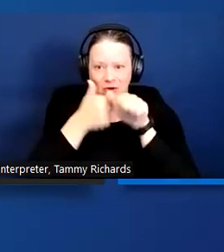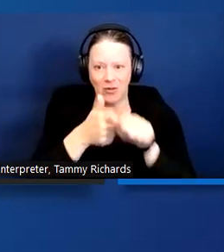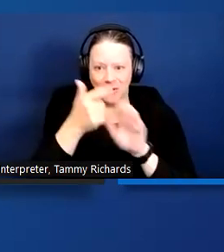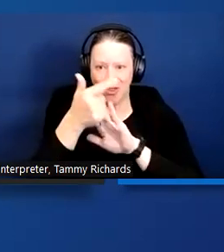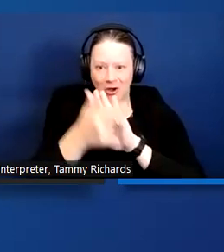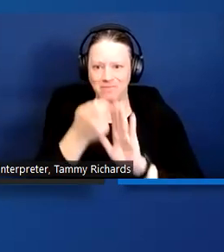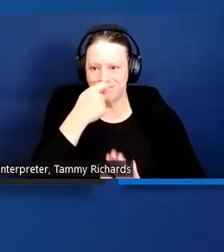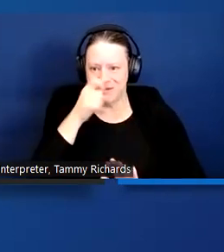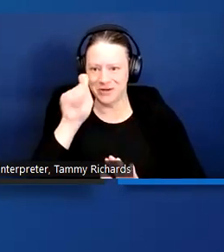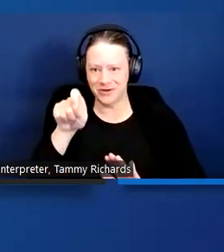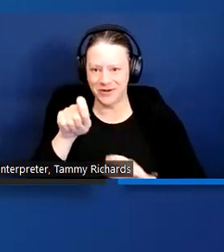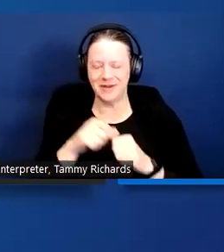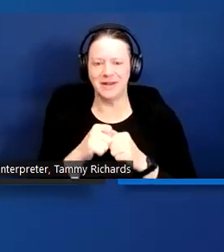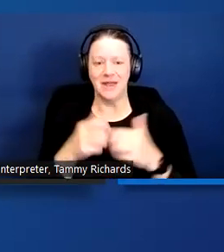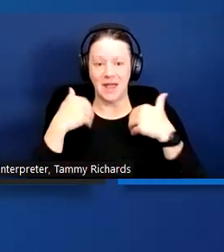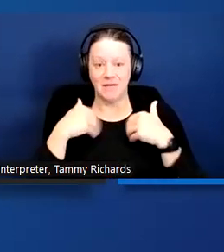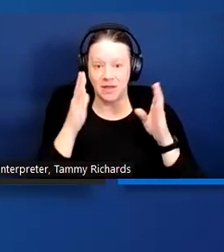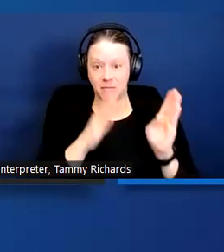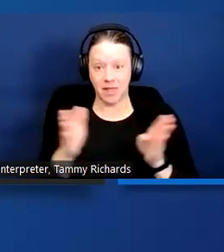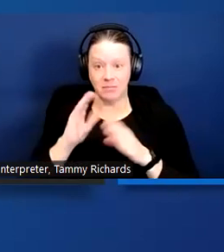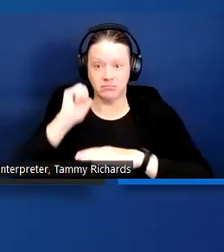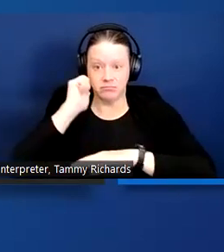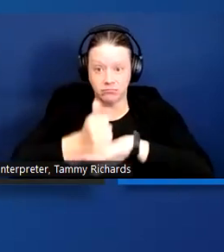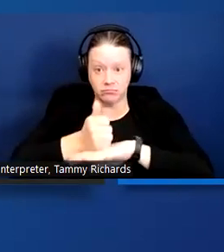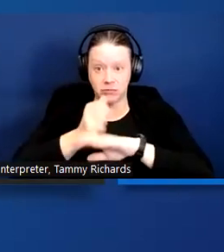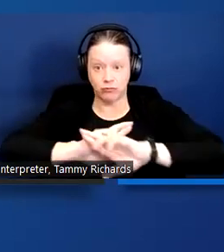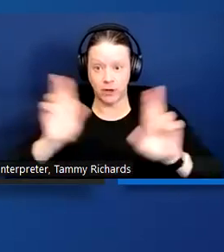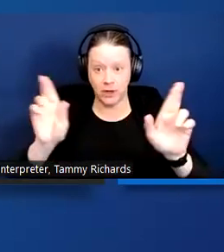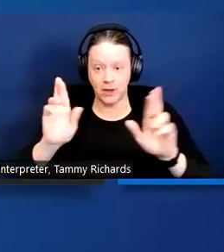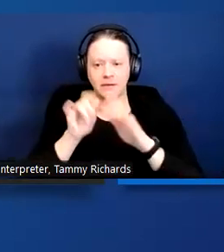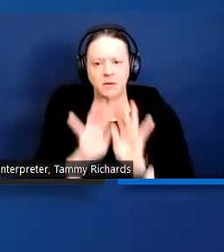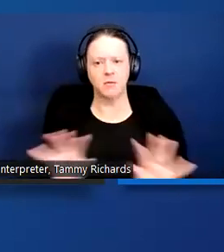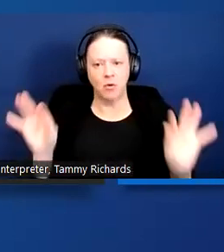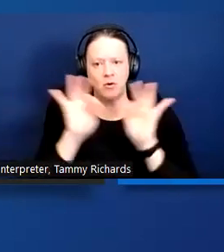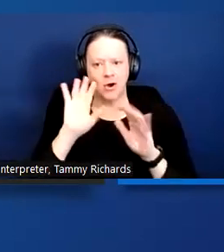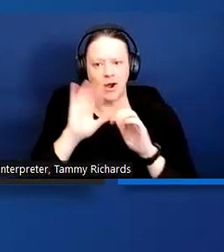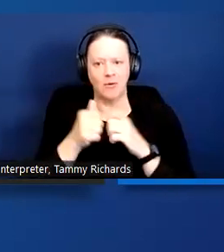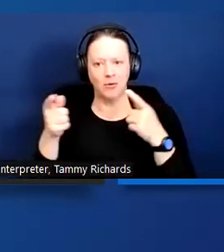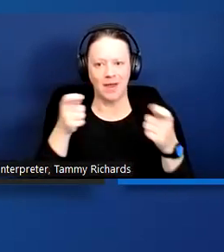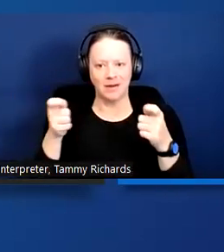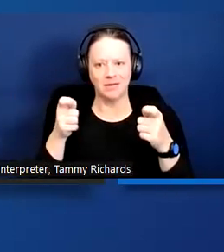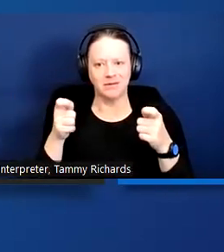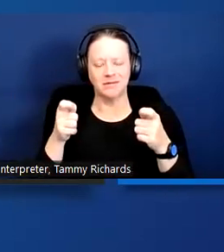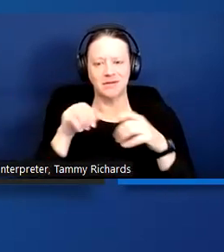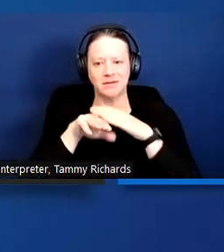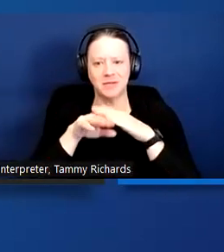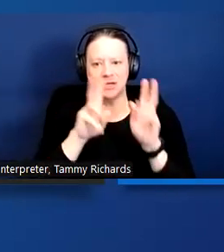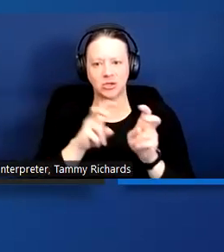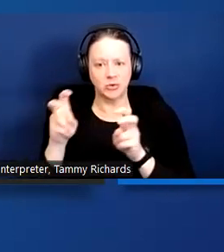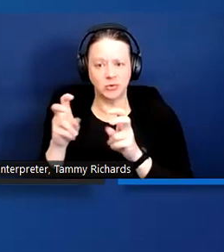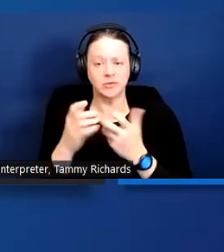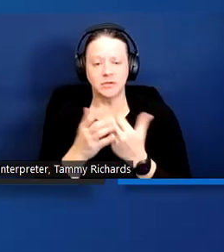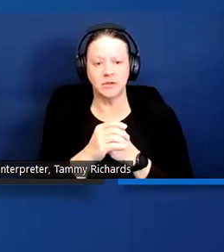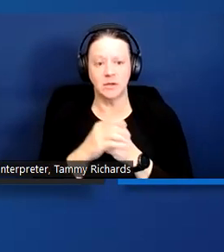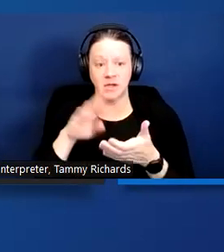having a plan in place is really important for how to deal with that. Now, that doesn't mean that